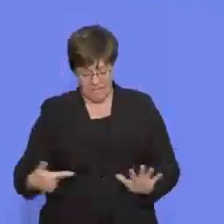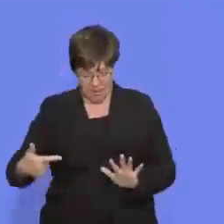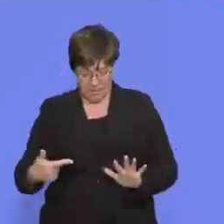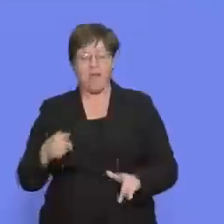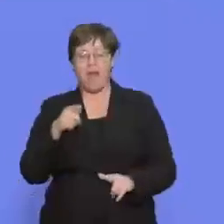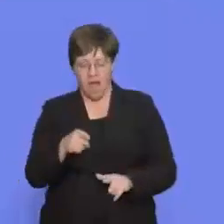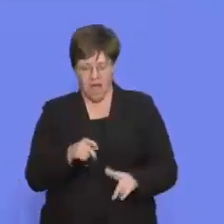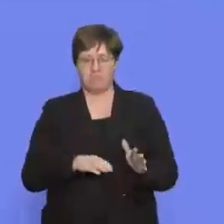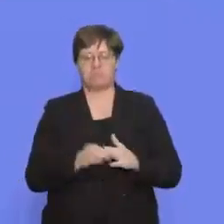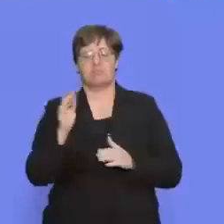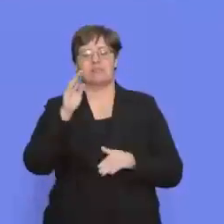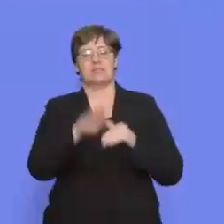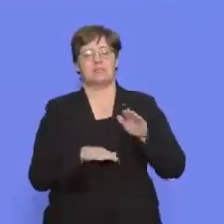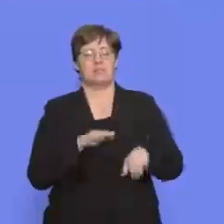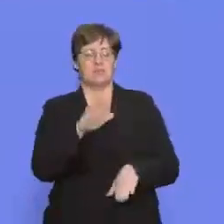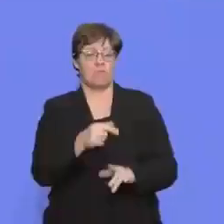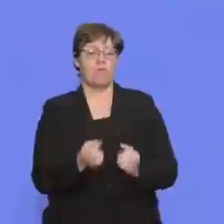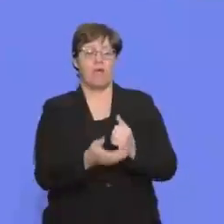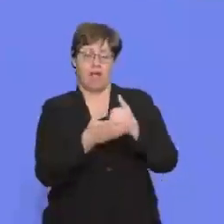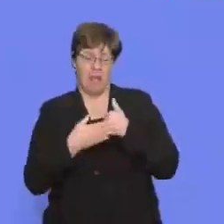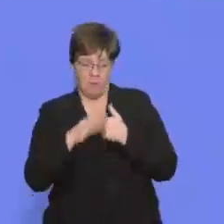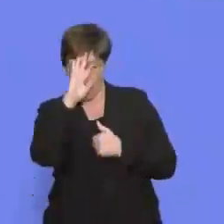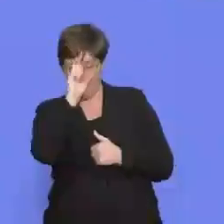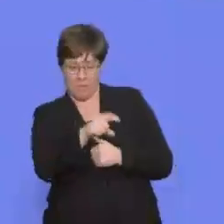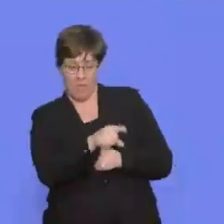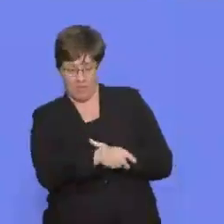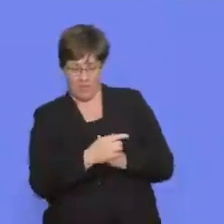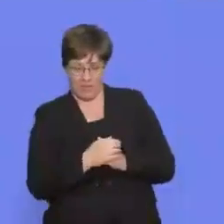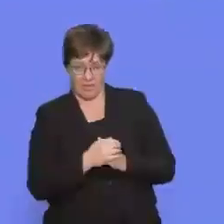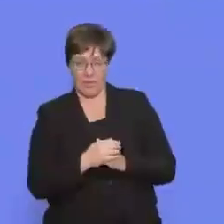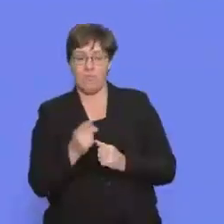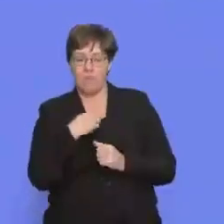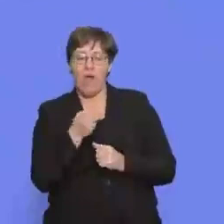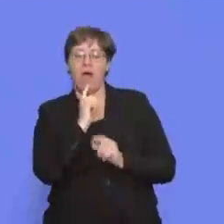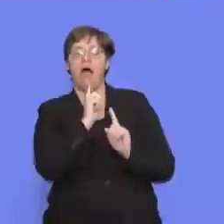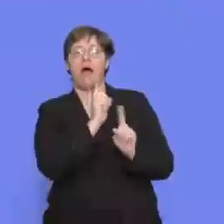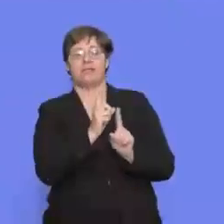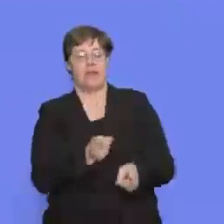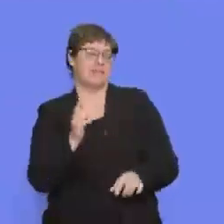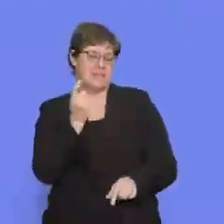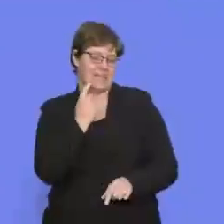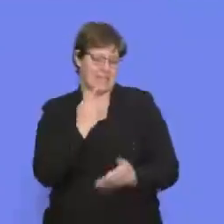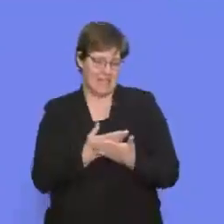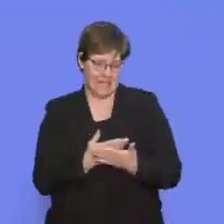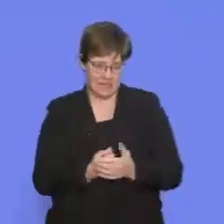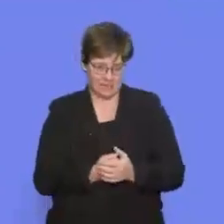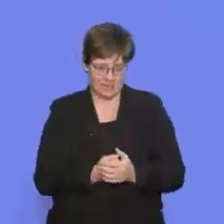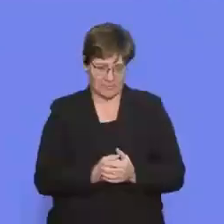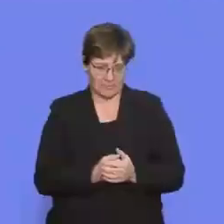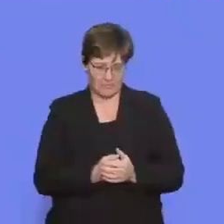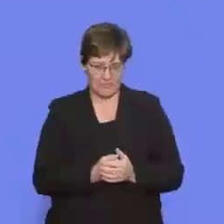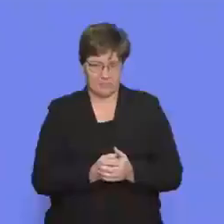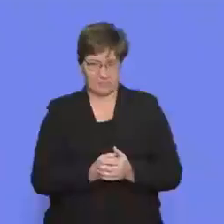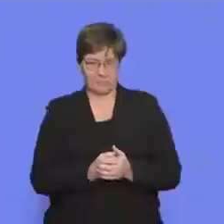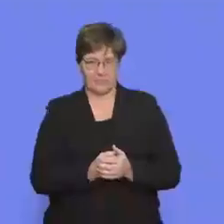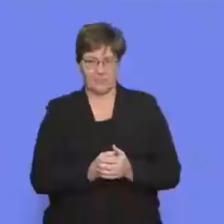will help you to remember and to be able to answer the questions that are based on negative feedback mechanism. What are these